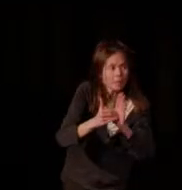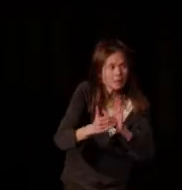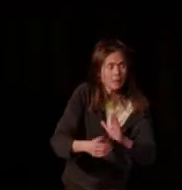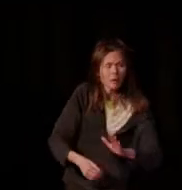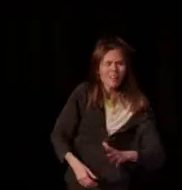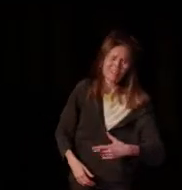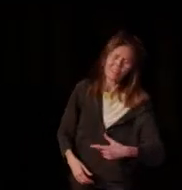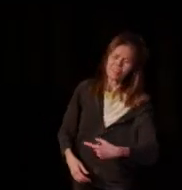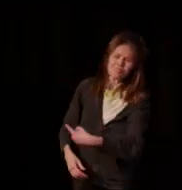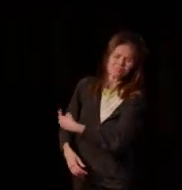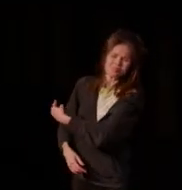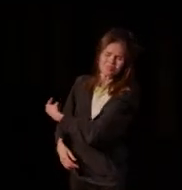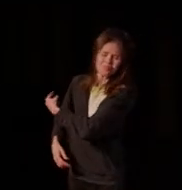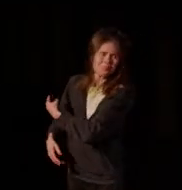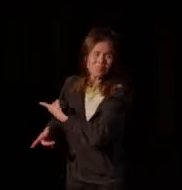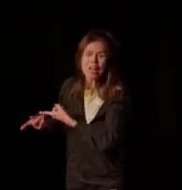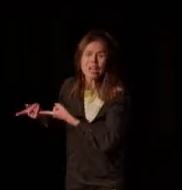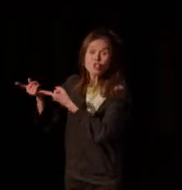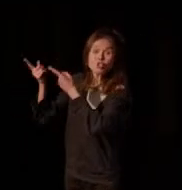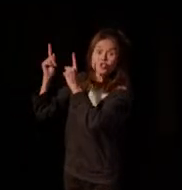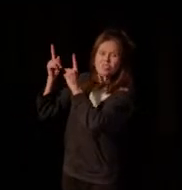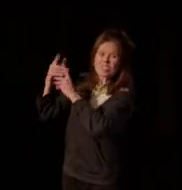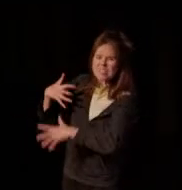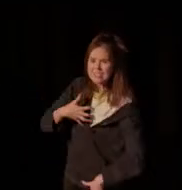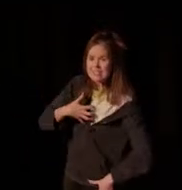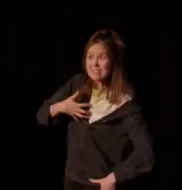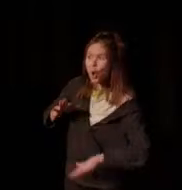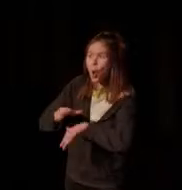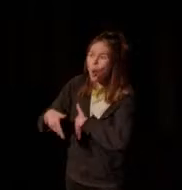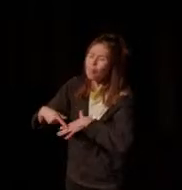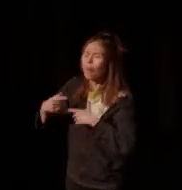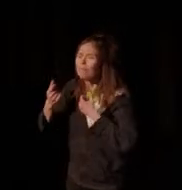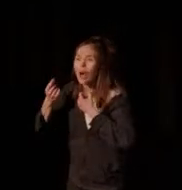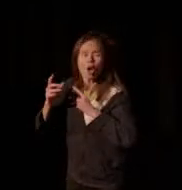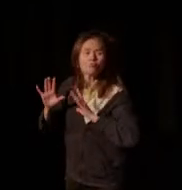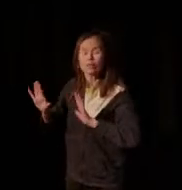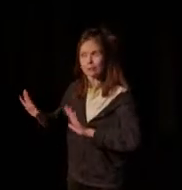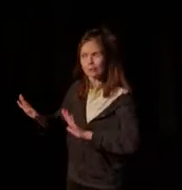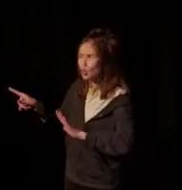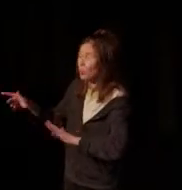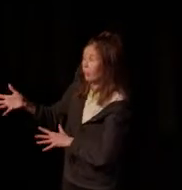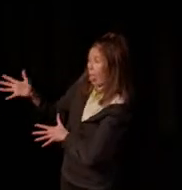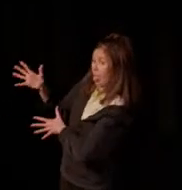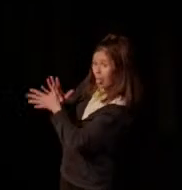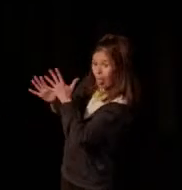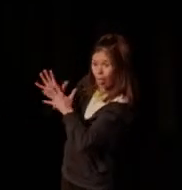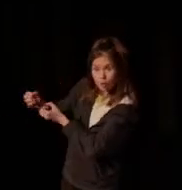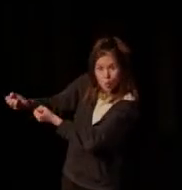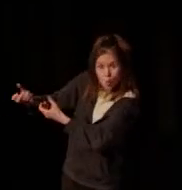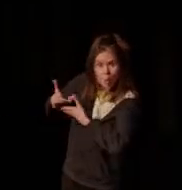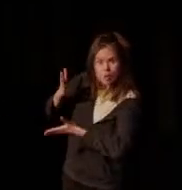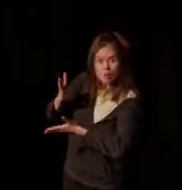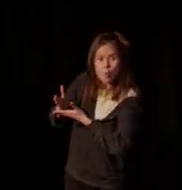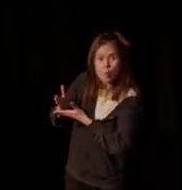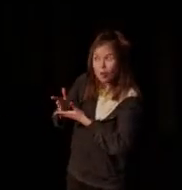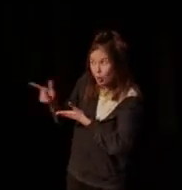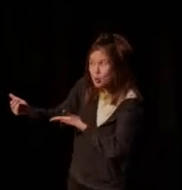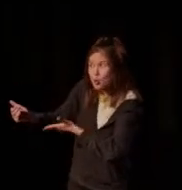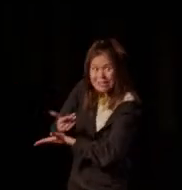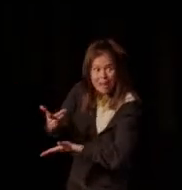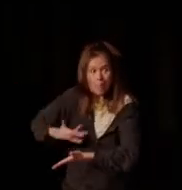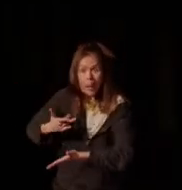jealousy is for a precious creature. Come, Camillo, I will respect you forever if you can preserve my life. Lead on,